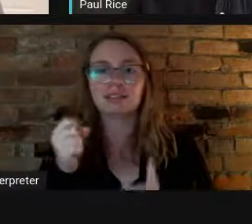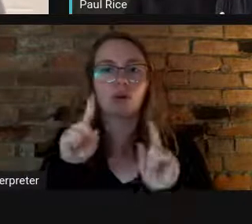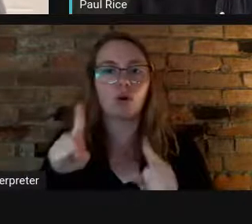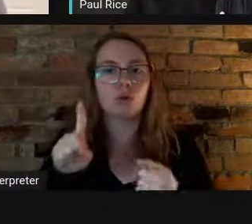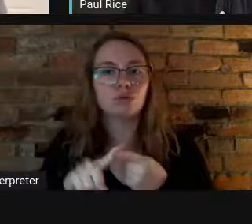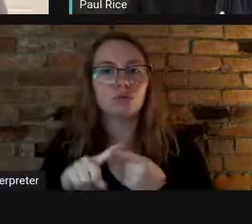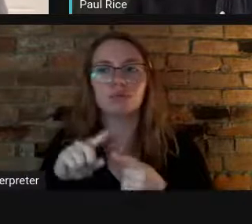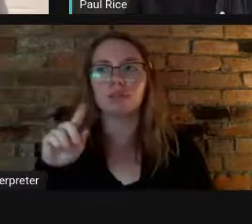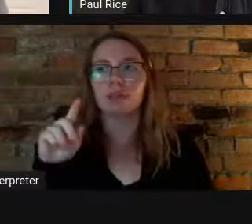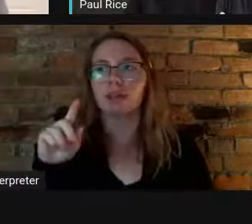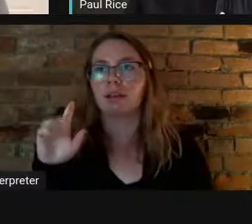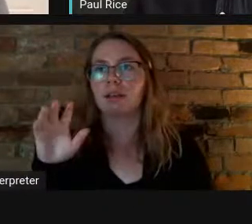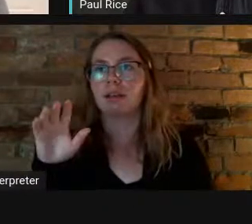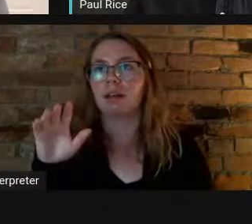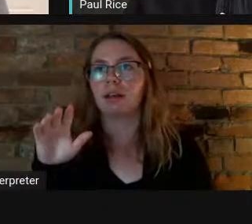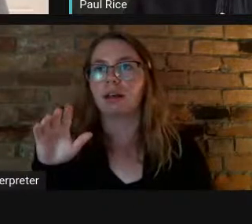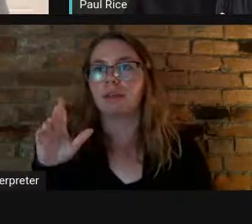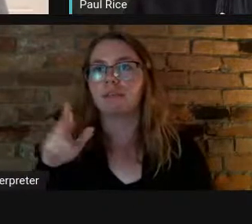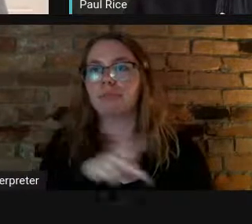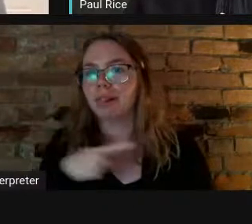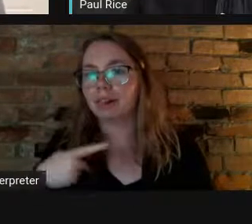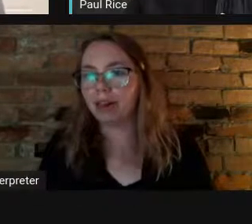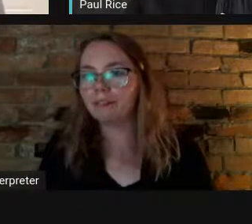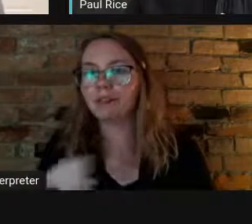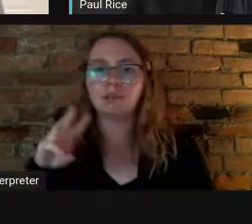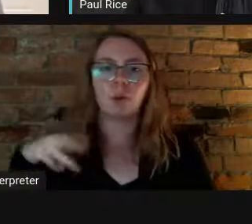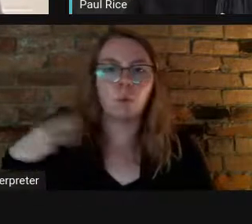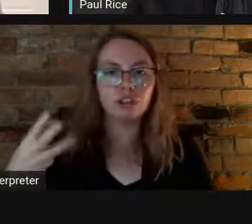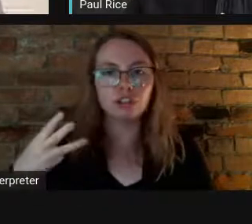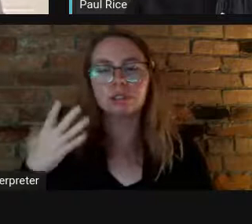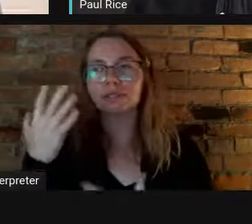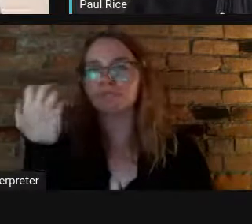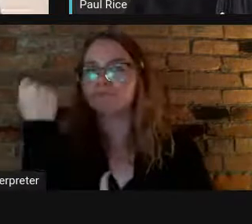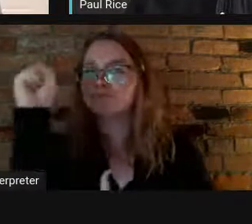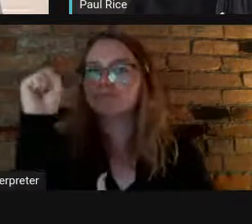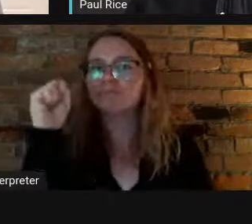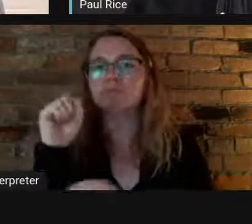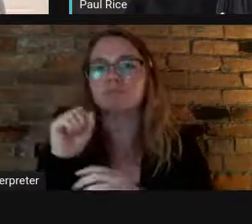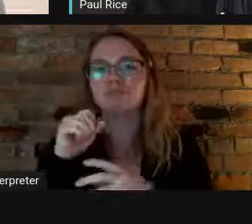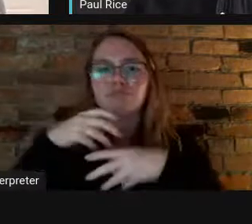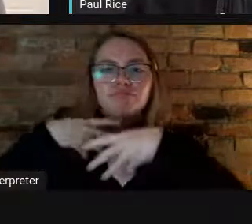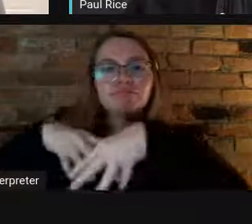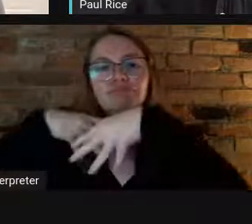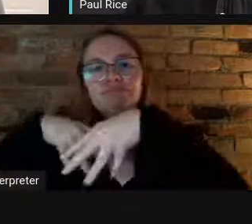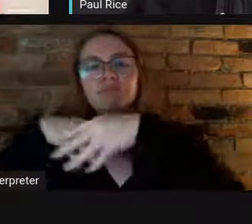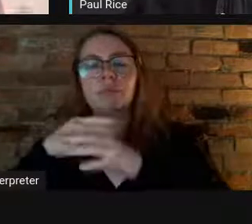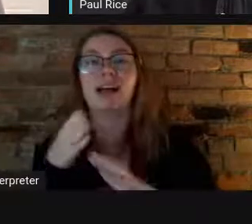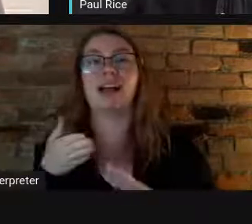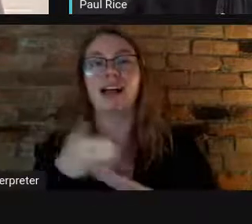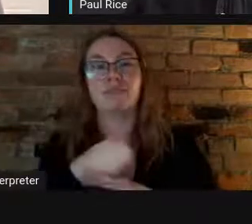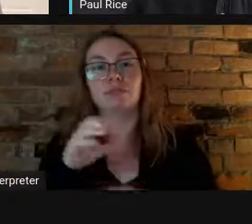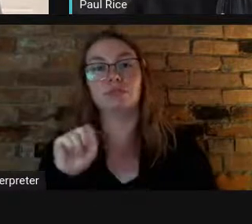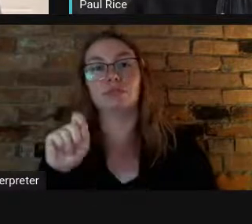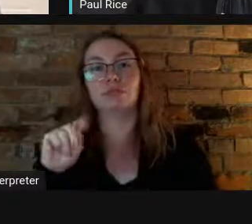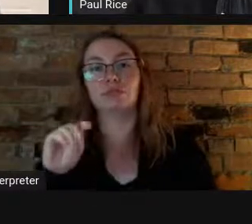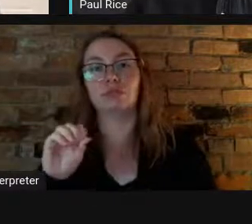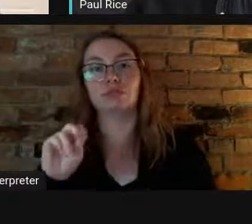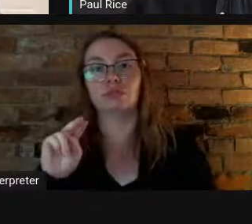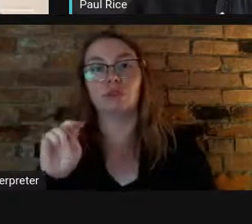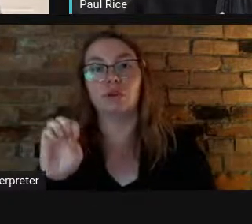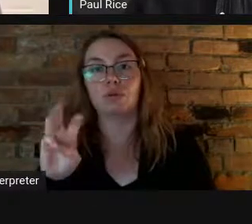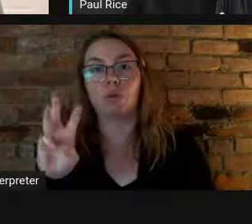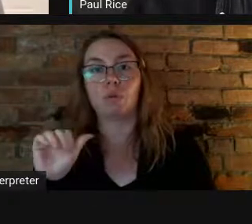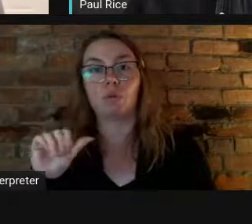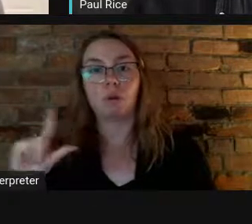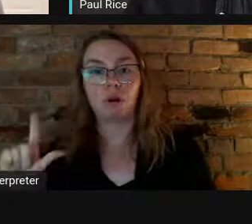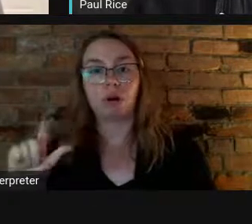Philadelphia. And then after Stonewall, a whole bunch of new activists joined this fight. And very quickly, the APA becomes